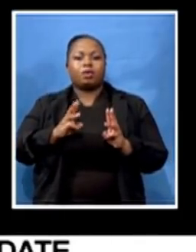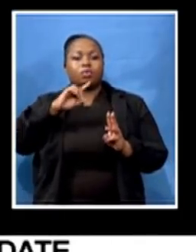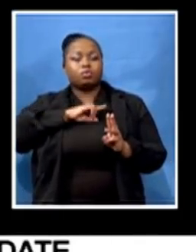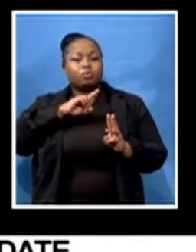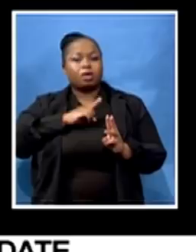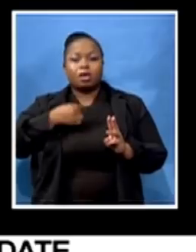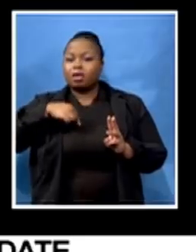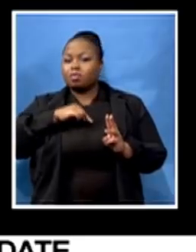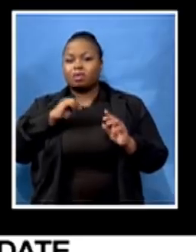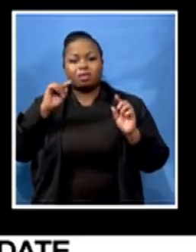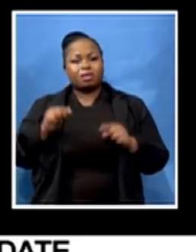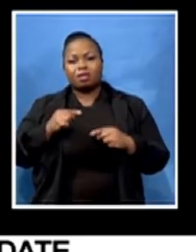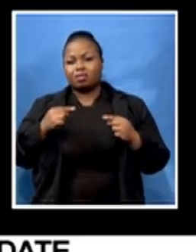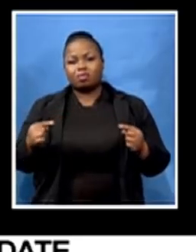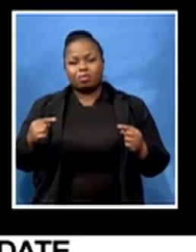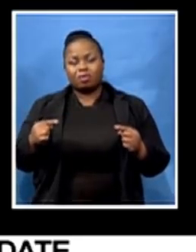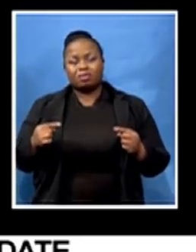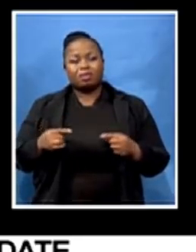crisis go to waste.